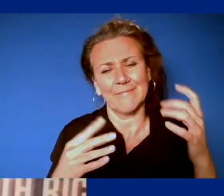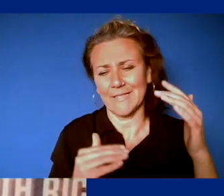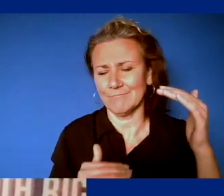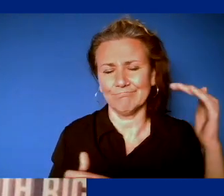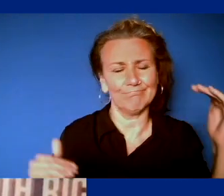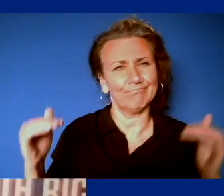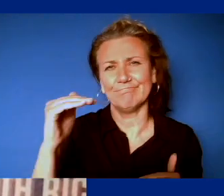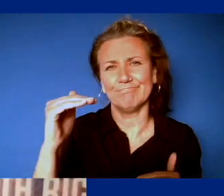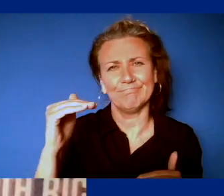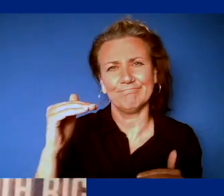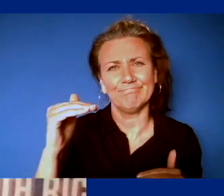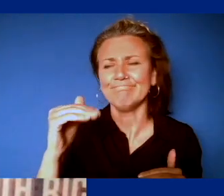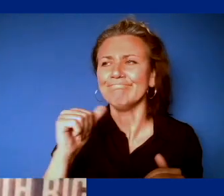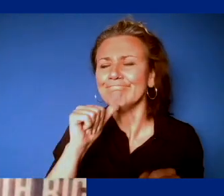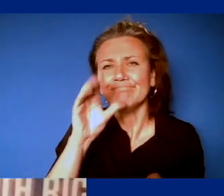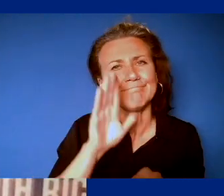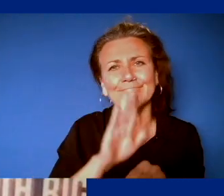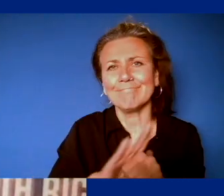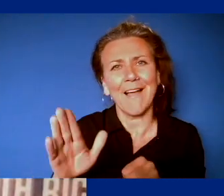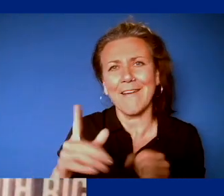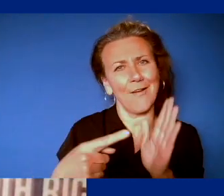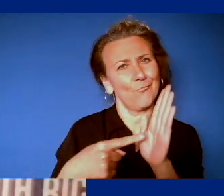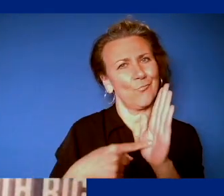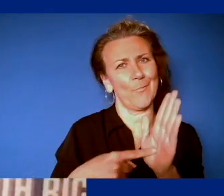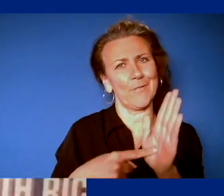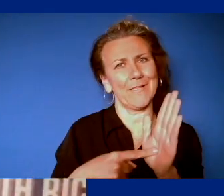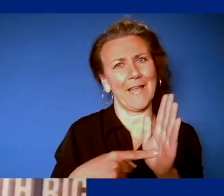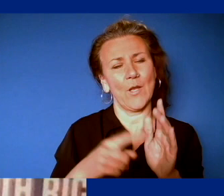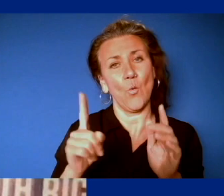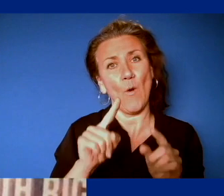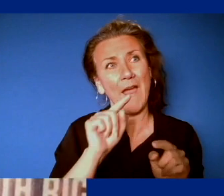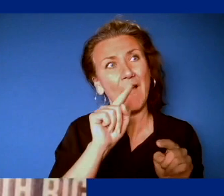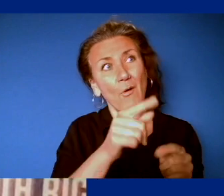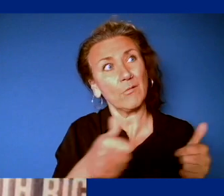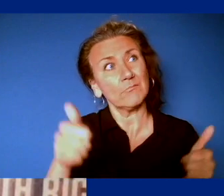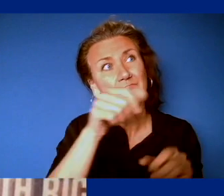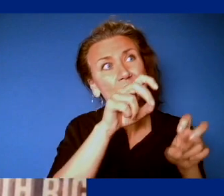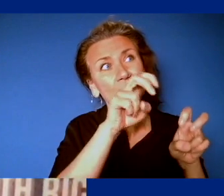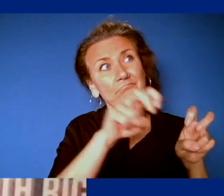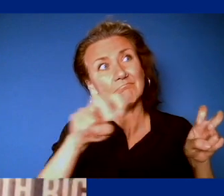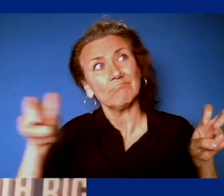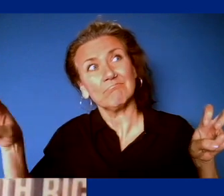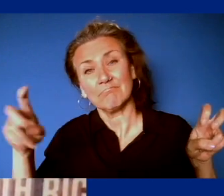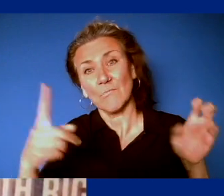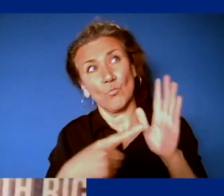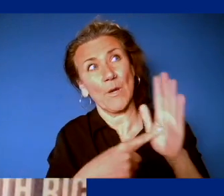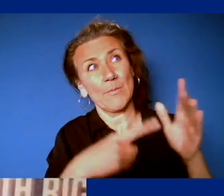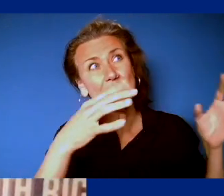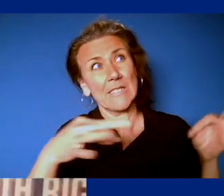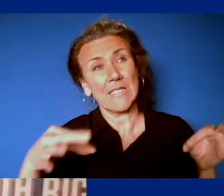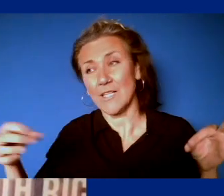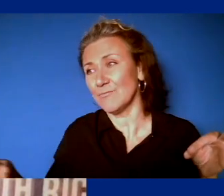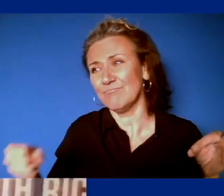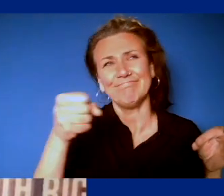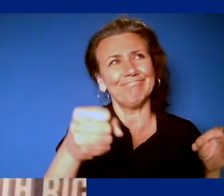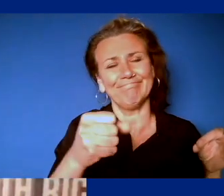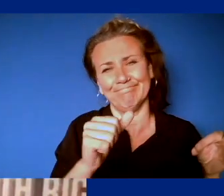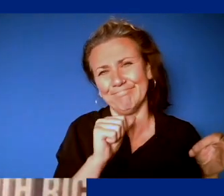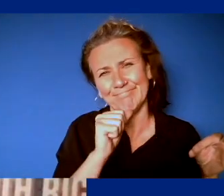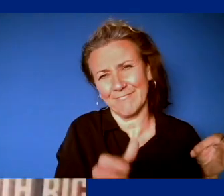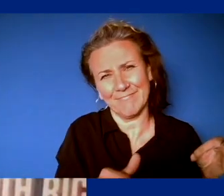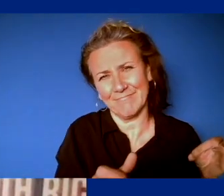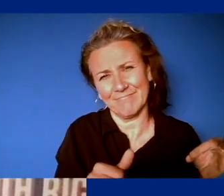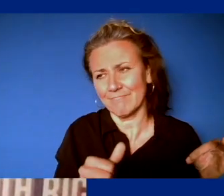other areas. Latinas are not adequately represented at the power tables where we need to be represented, like